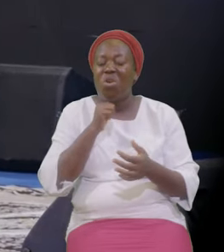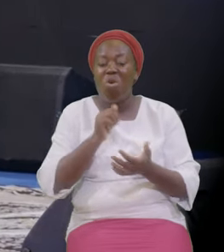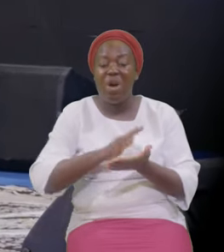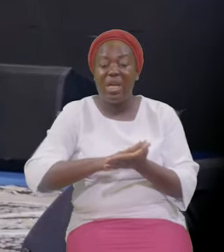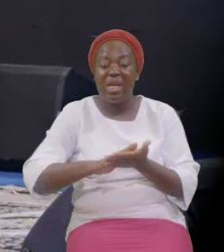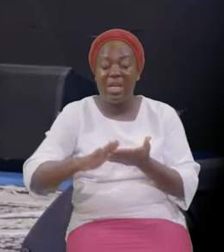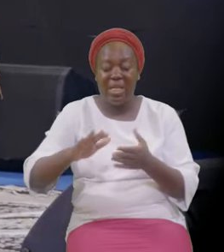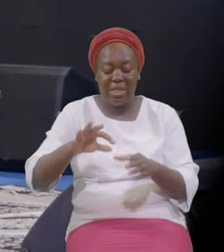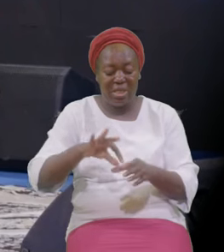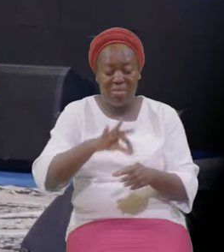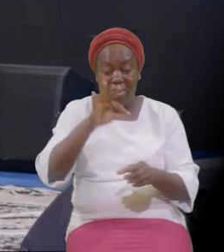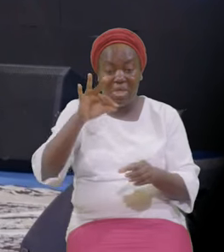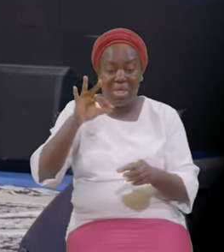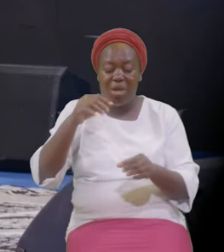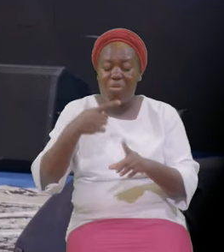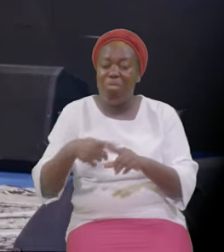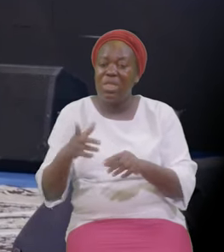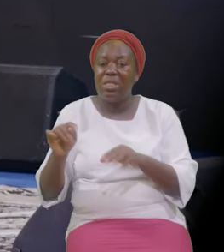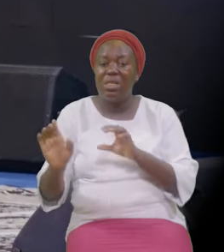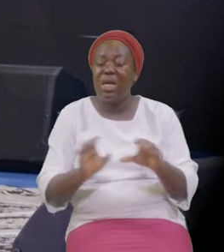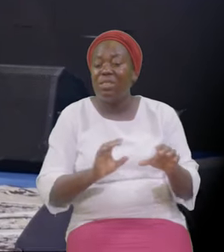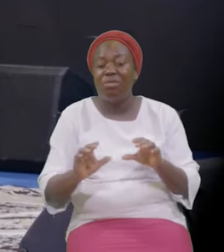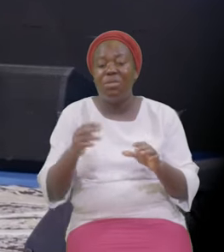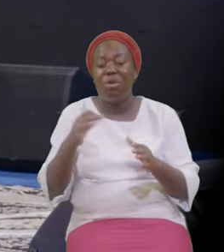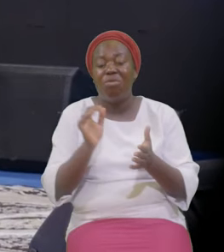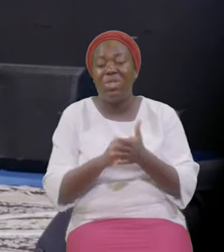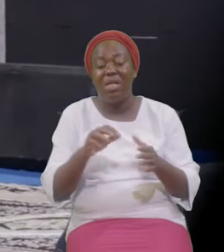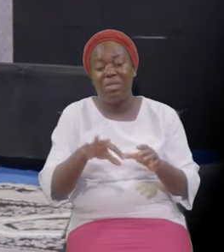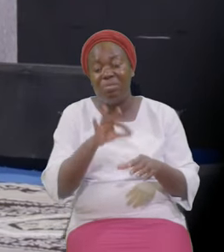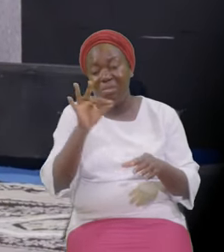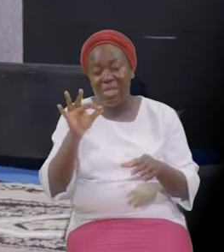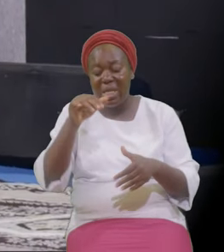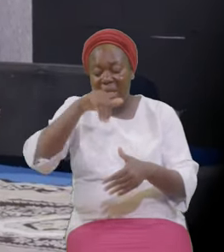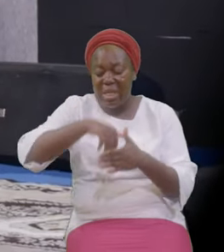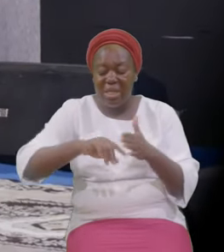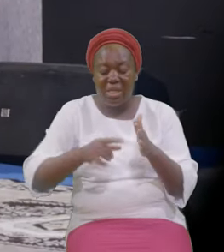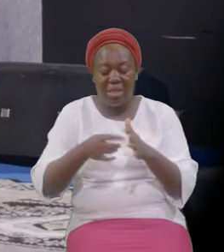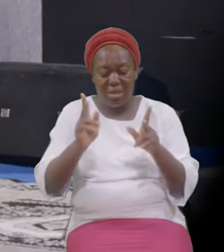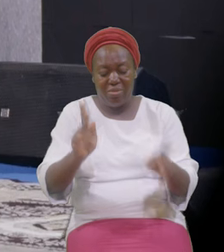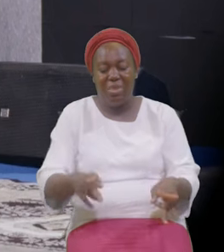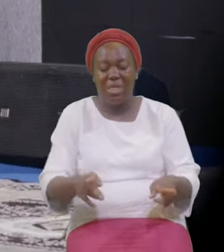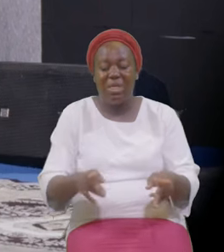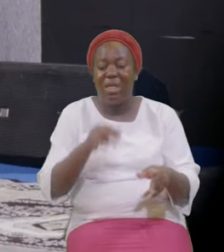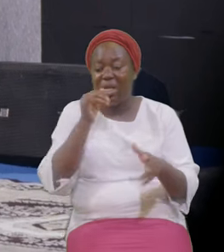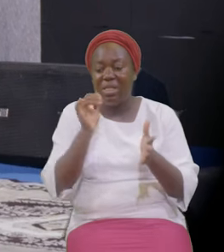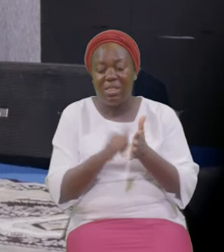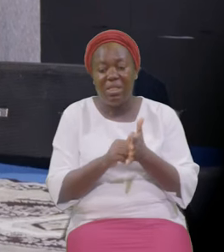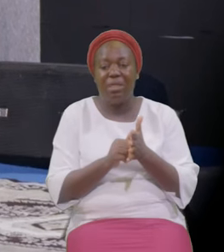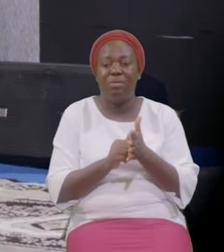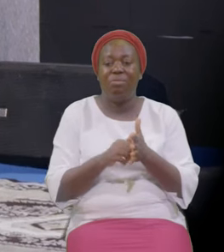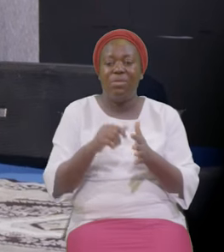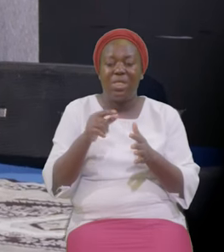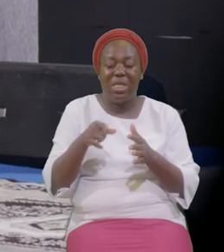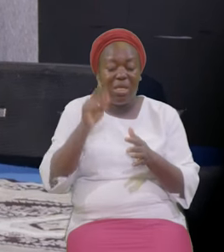the activity of that unclean spirit in this fellow is that it was so